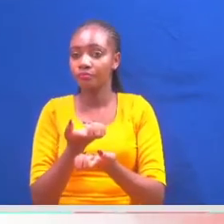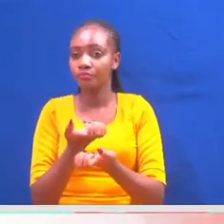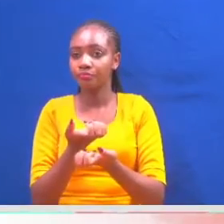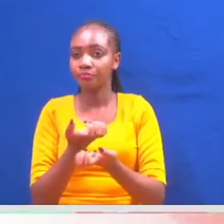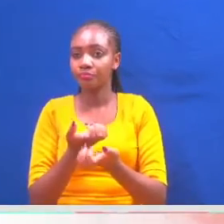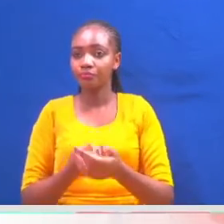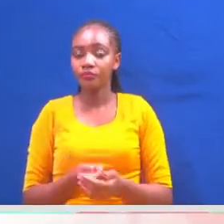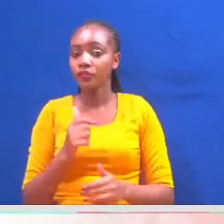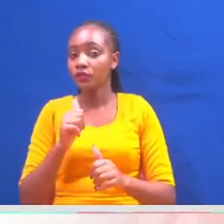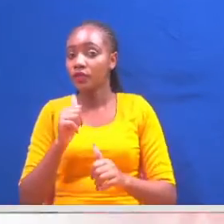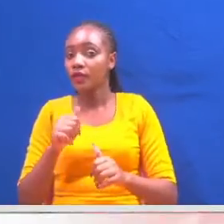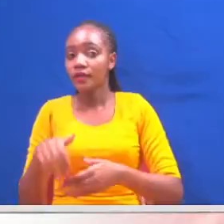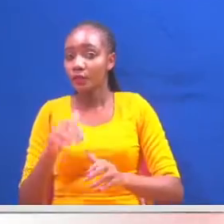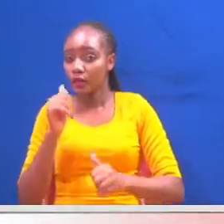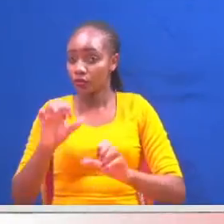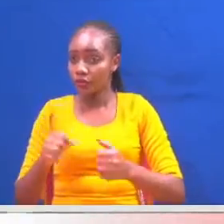been done in many other countries.